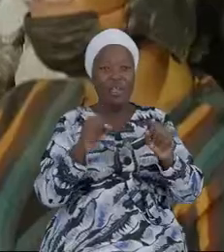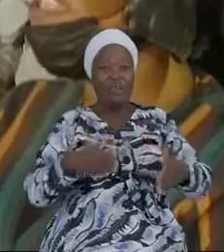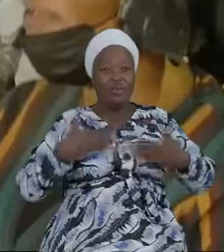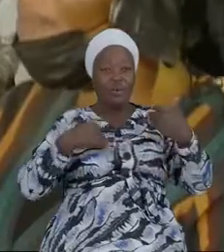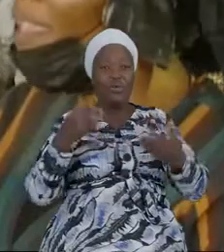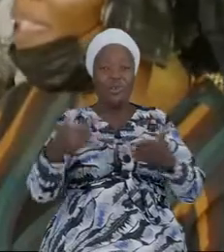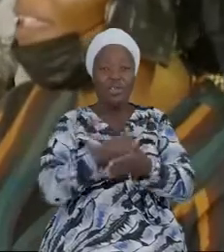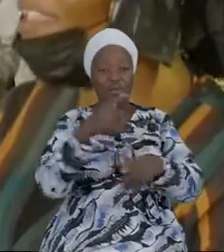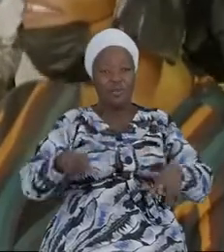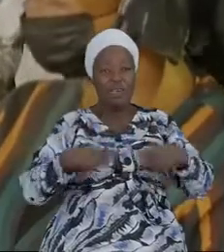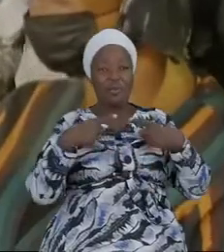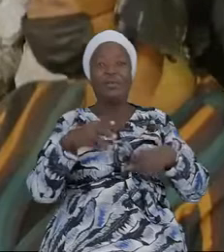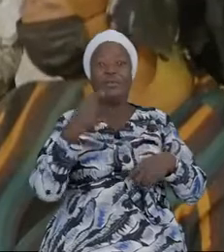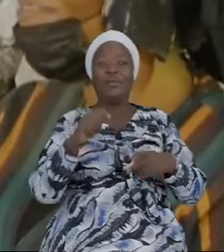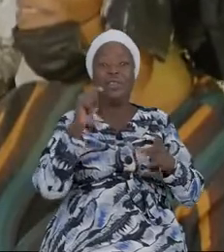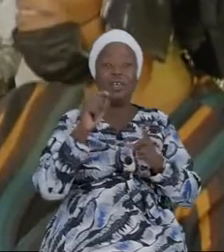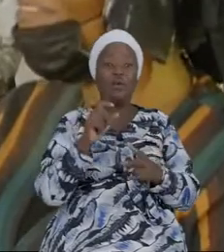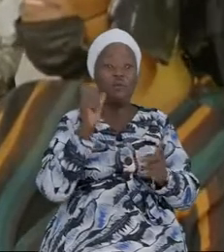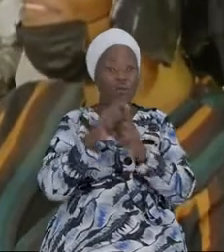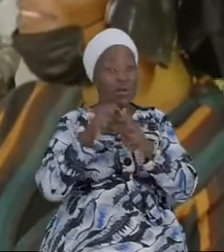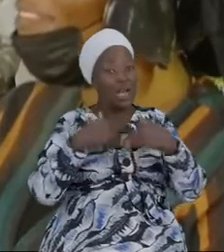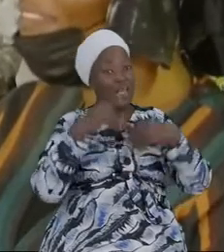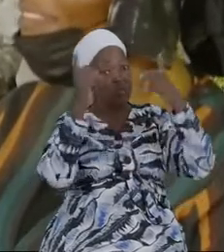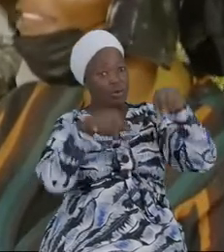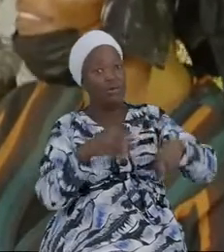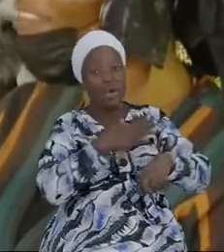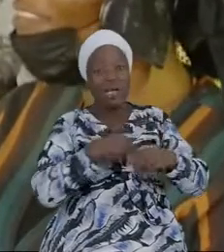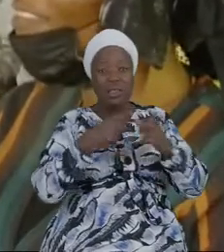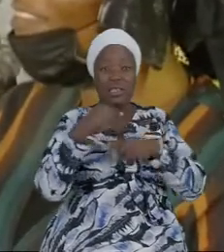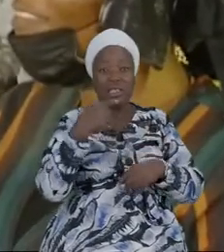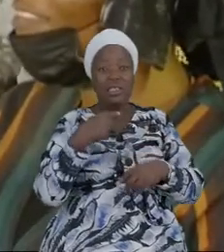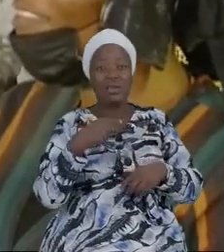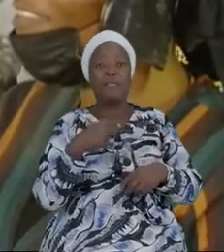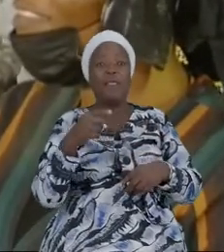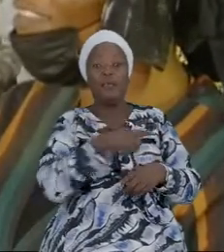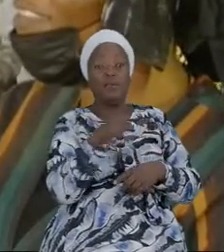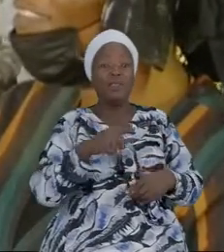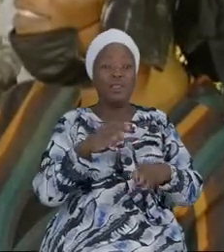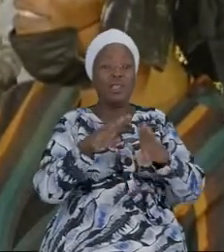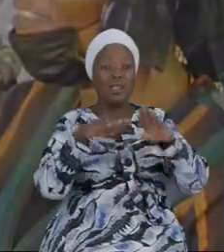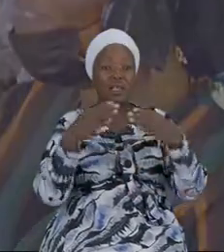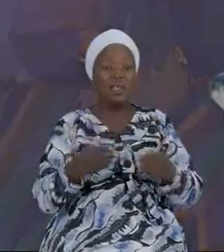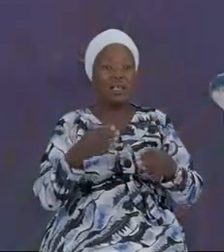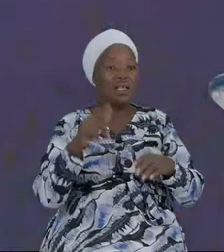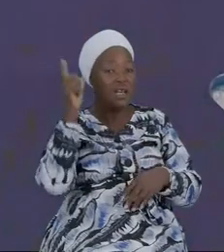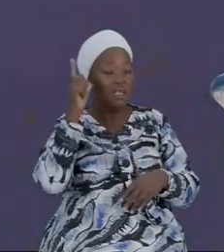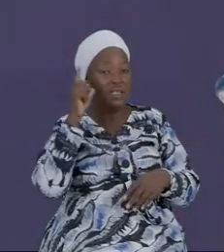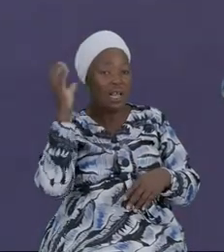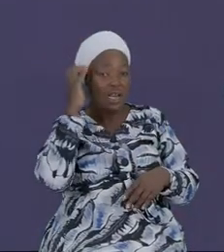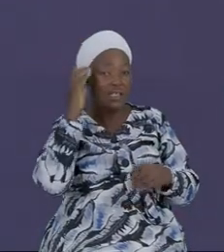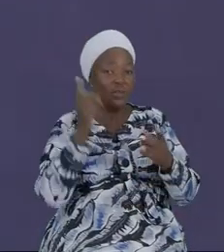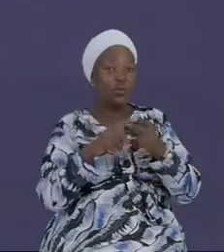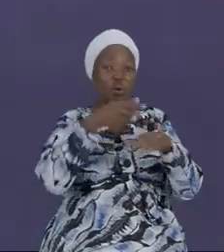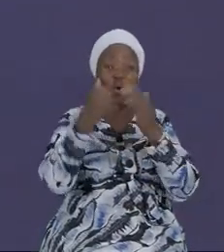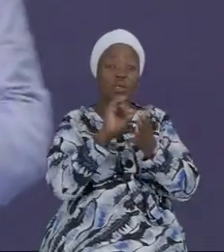new life. The word has come. And it says, they gave heed to those things which